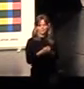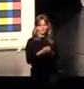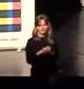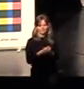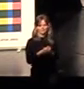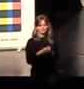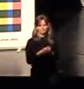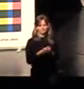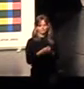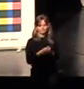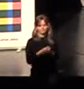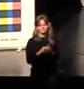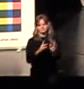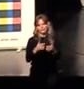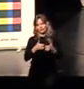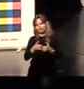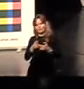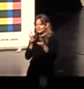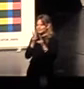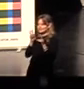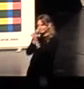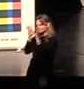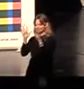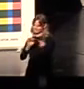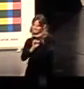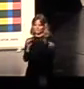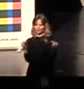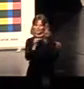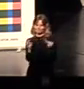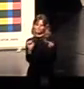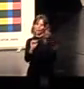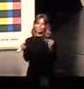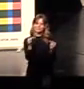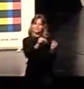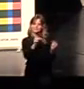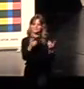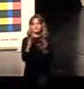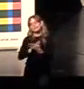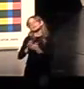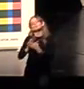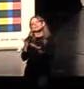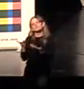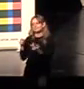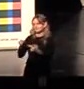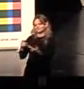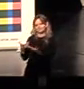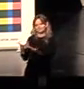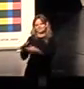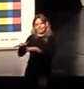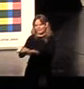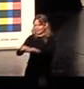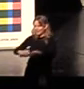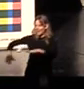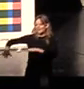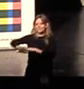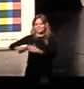de room en tik visie is op posing thatcher contract show vissen de nation can not be de risotto free choice